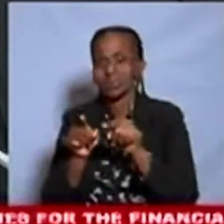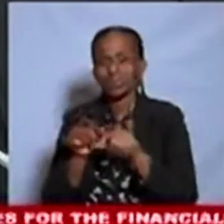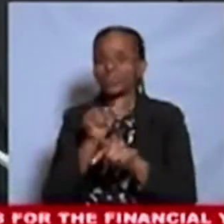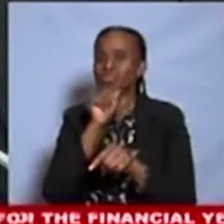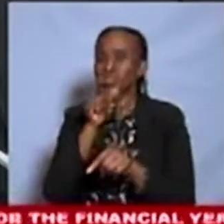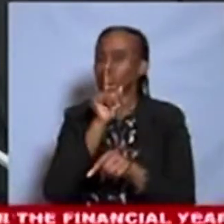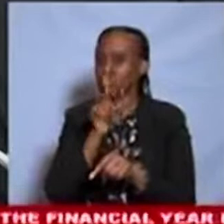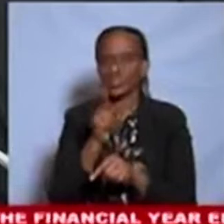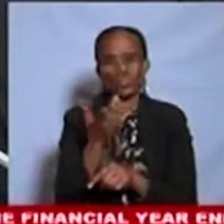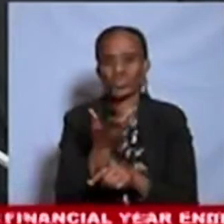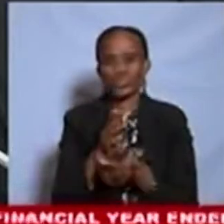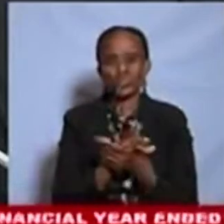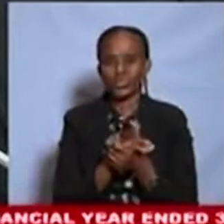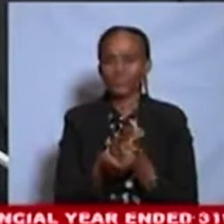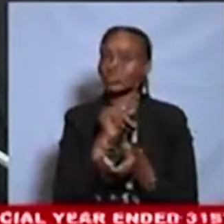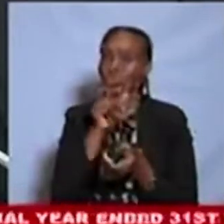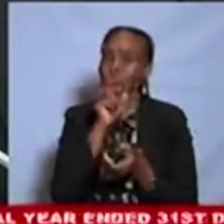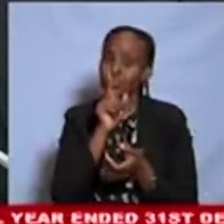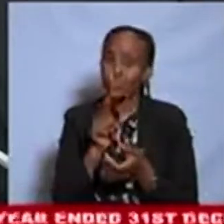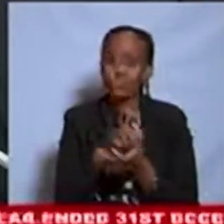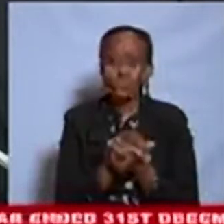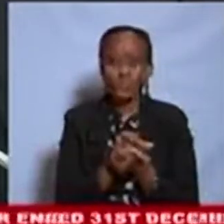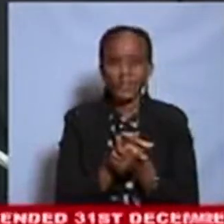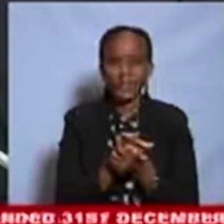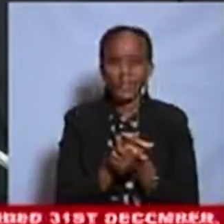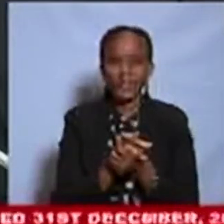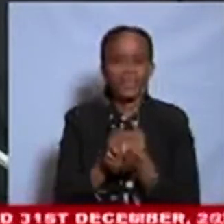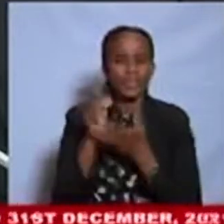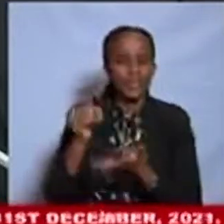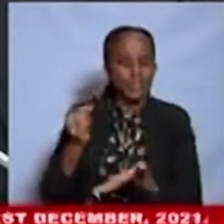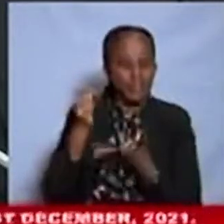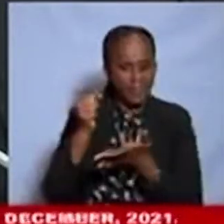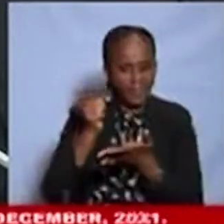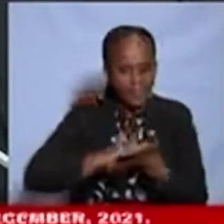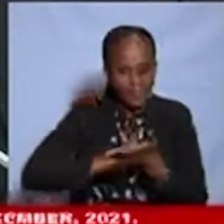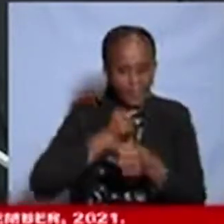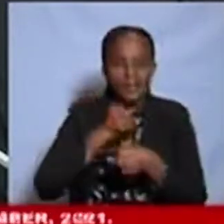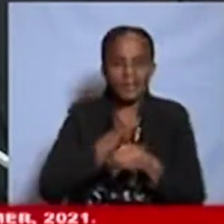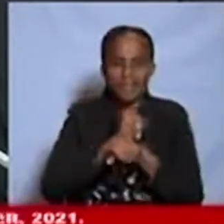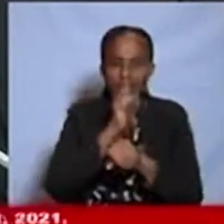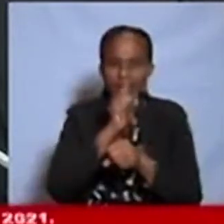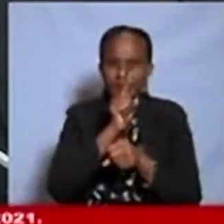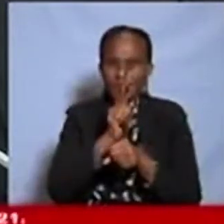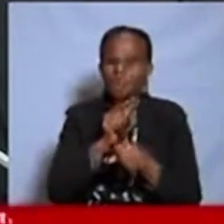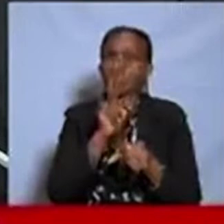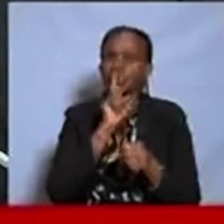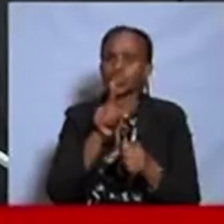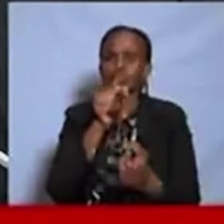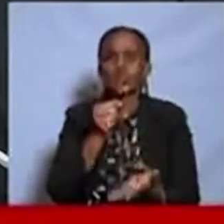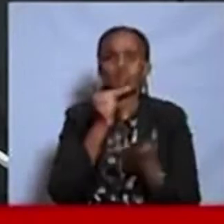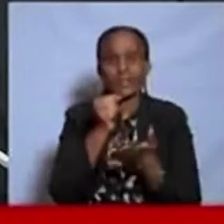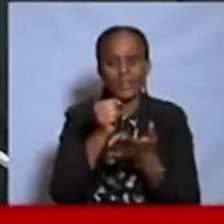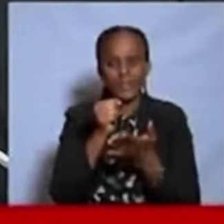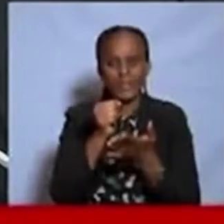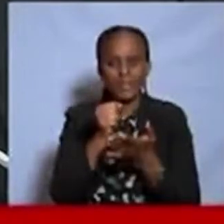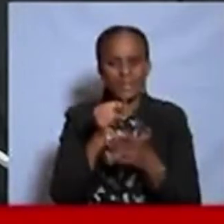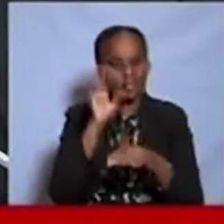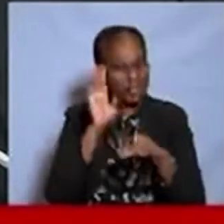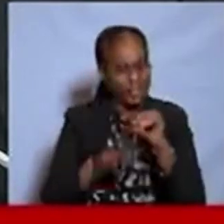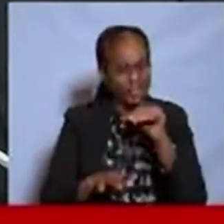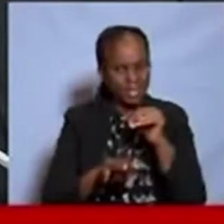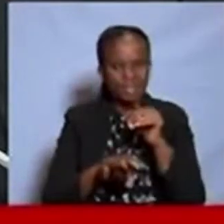Honorable. That is not, and when budgeting, we ensure that we realistically budget, and like